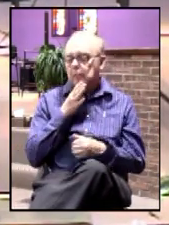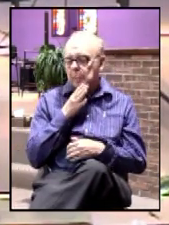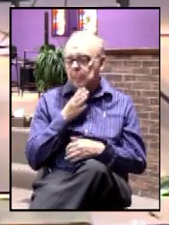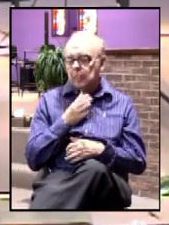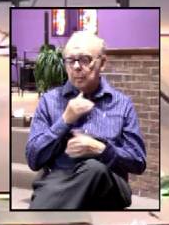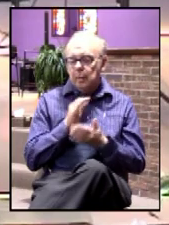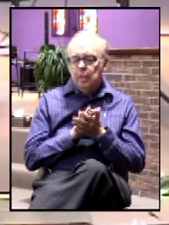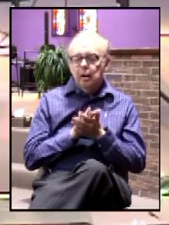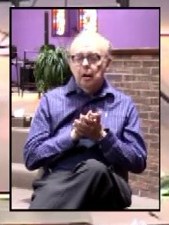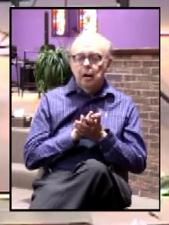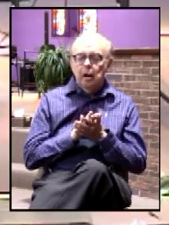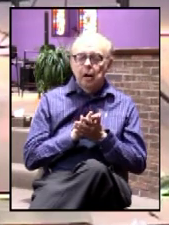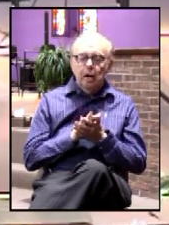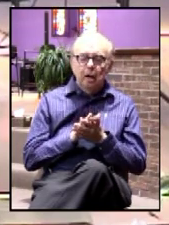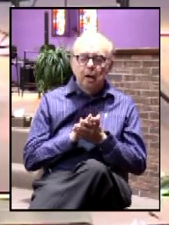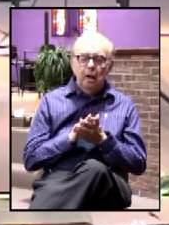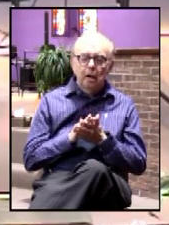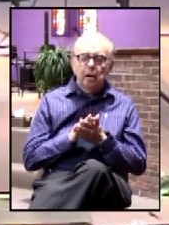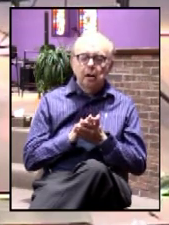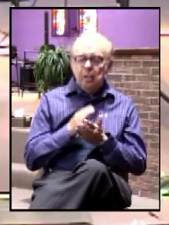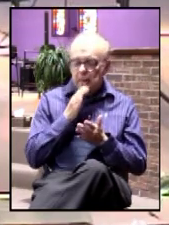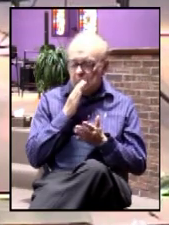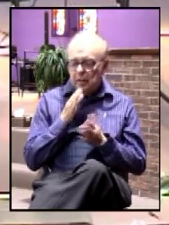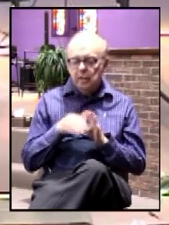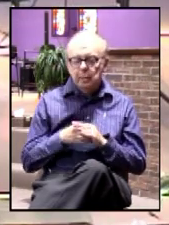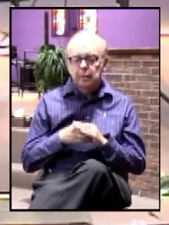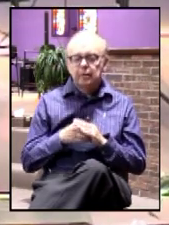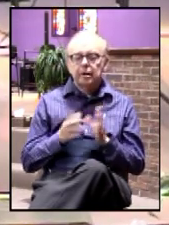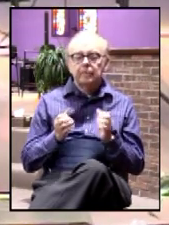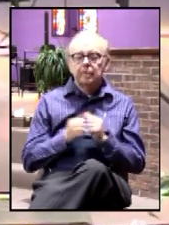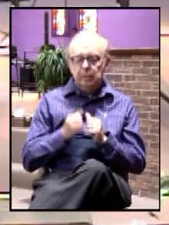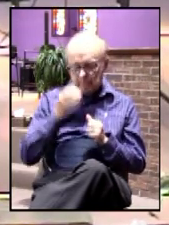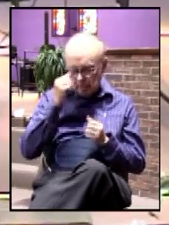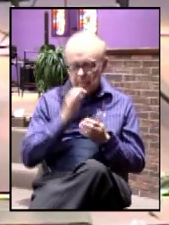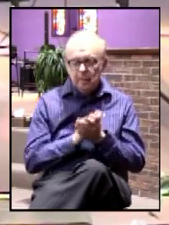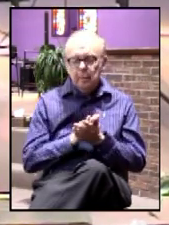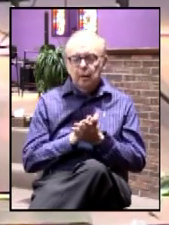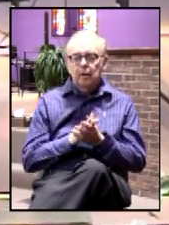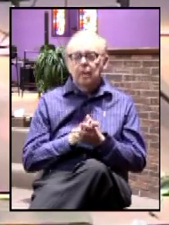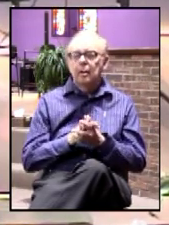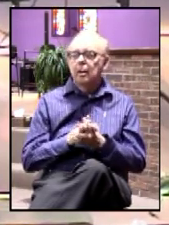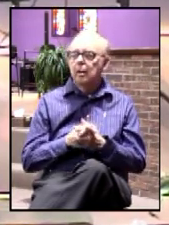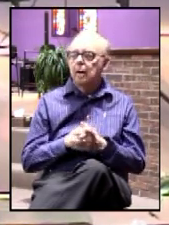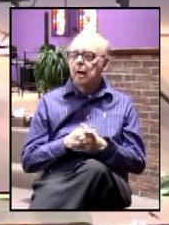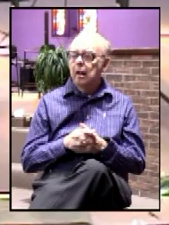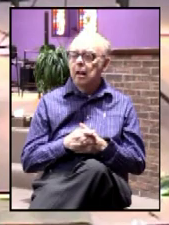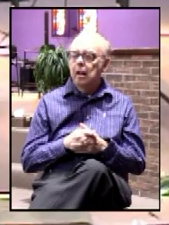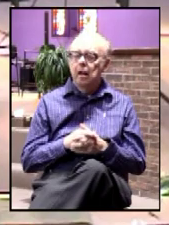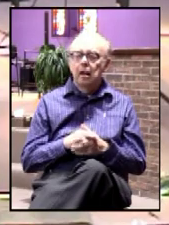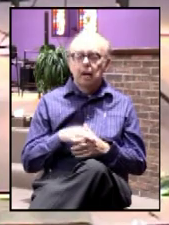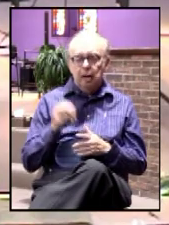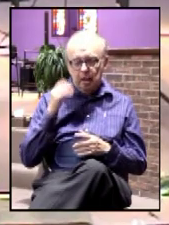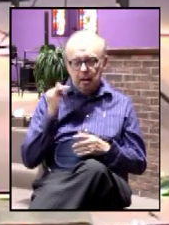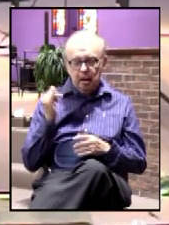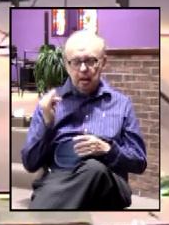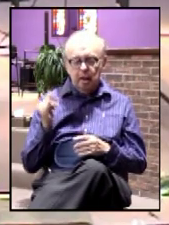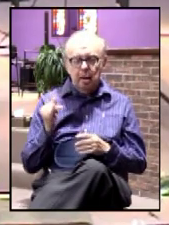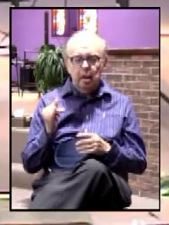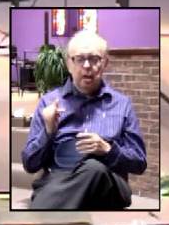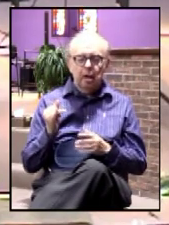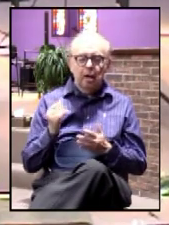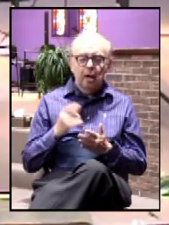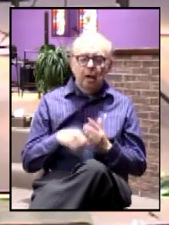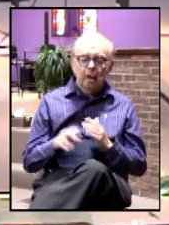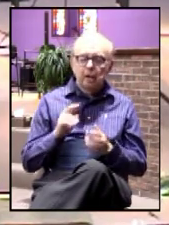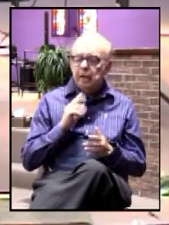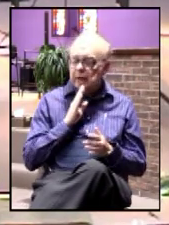wives. Wives submitting yourselves unto your husband, which you don't like to hear because you get this other idea of what people were talking about.